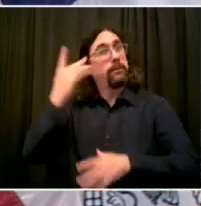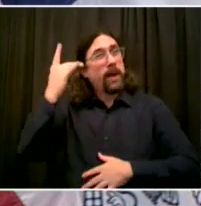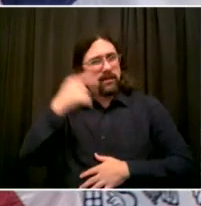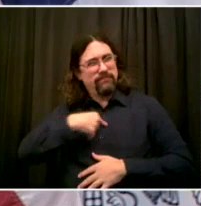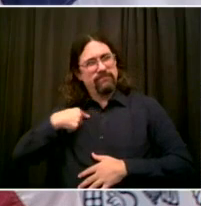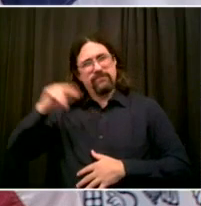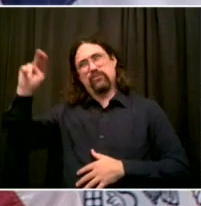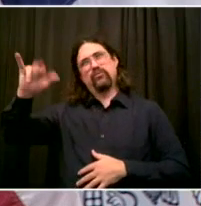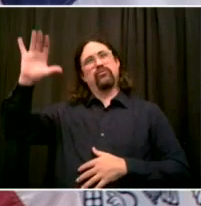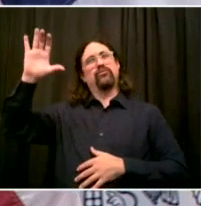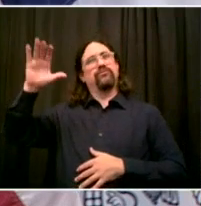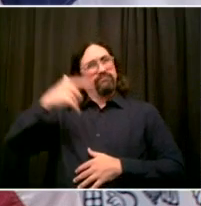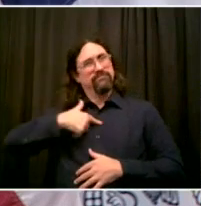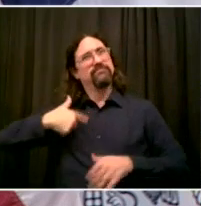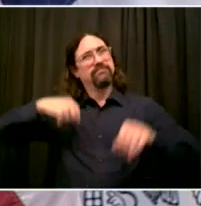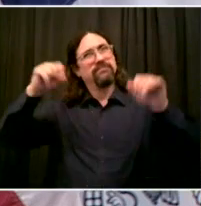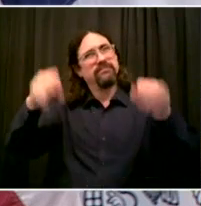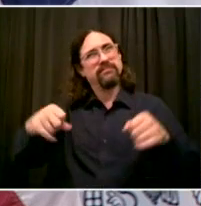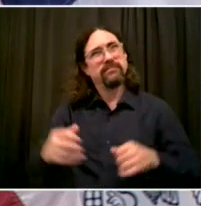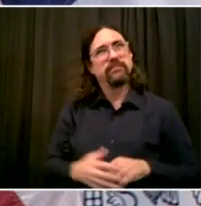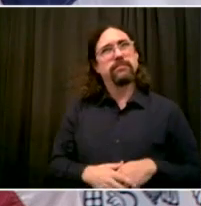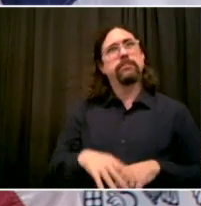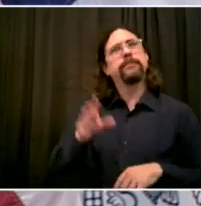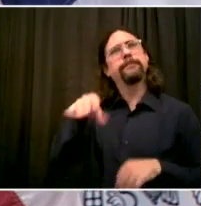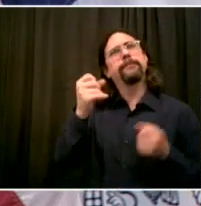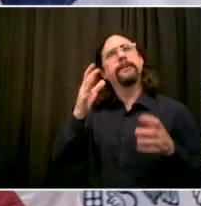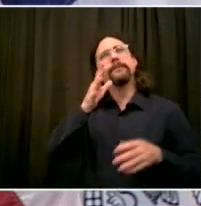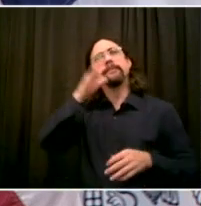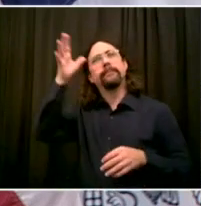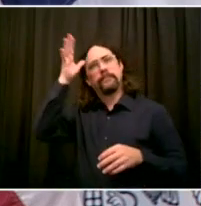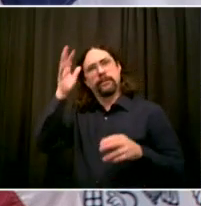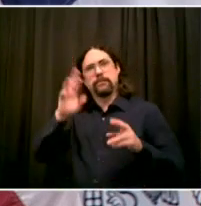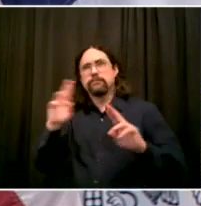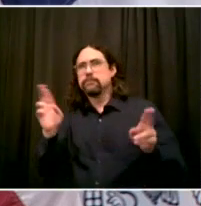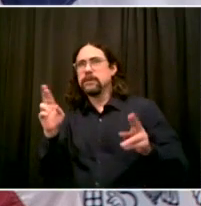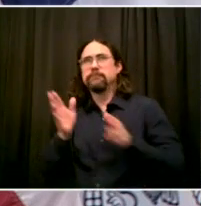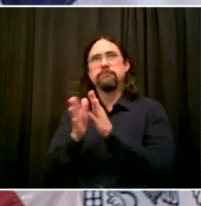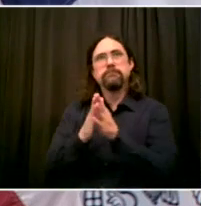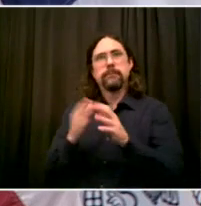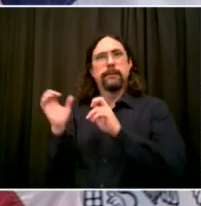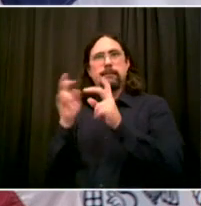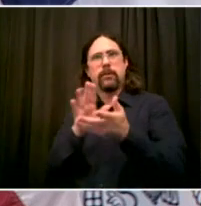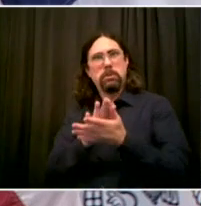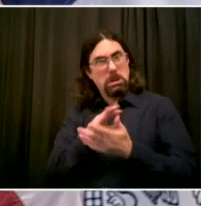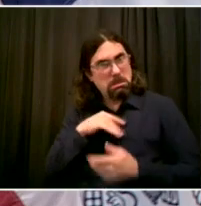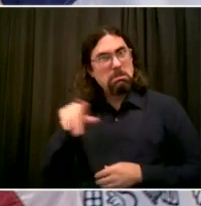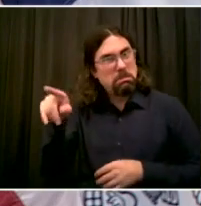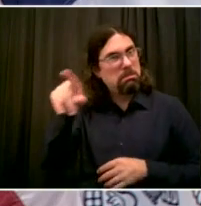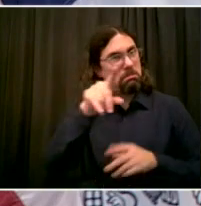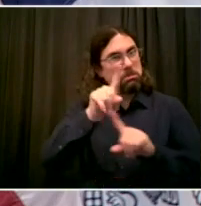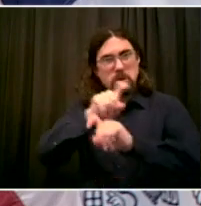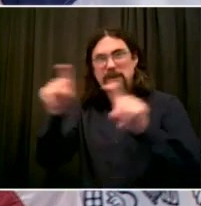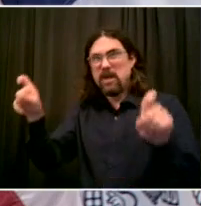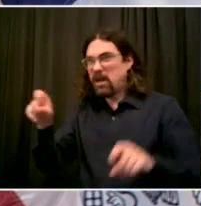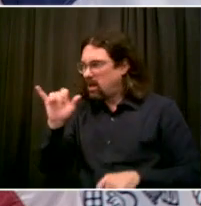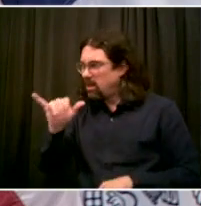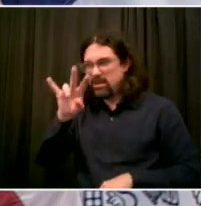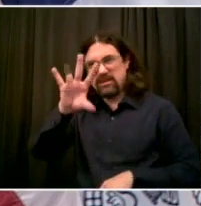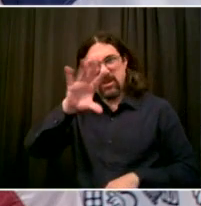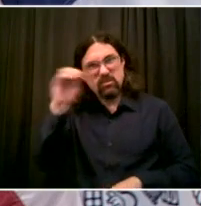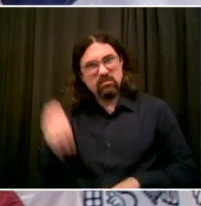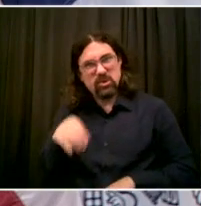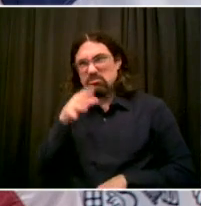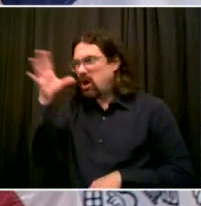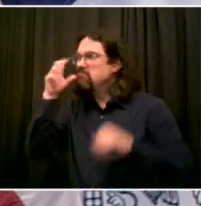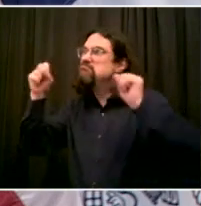their kids back in school, and we needed to do something about it. This team here at City Hall immediately said, we will do it, we